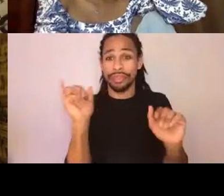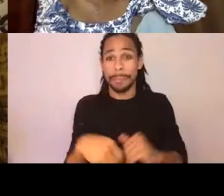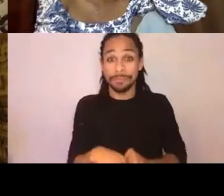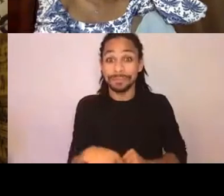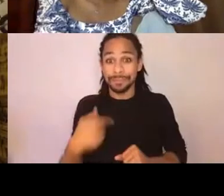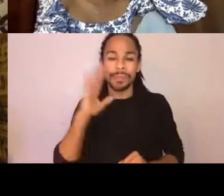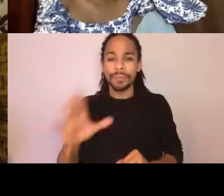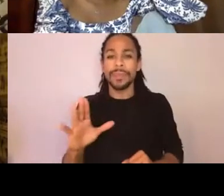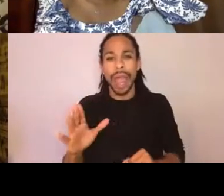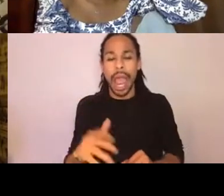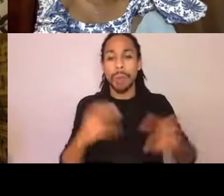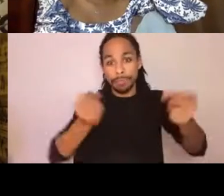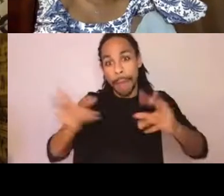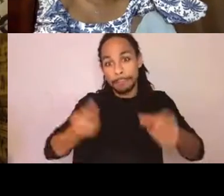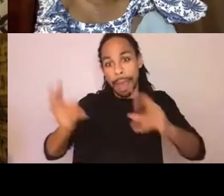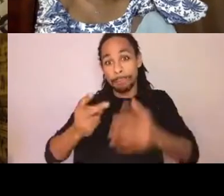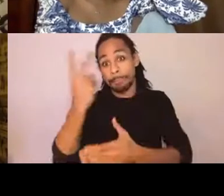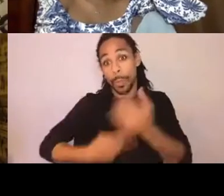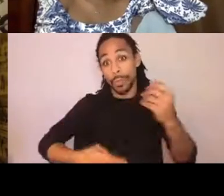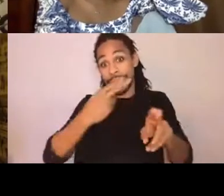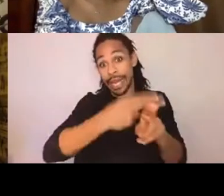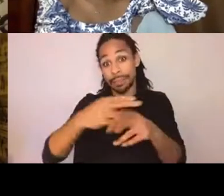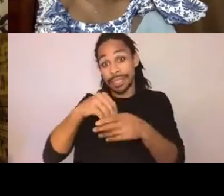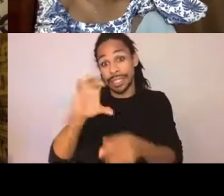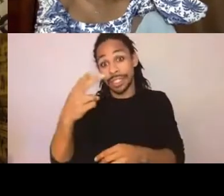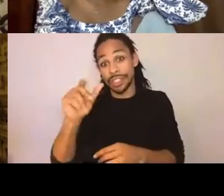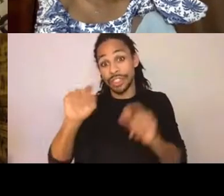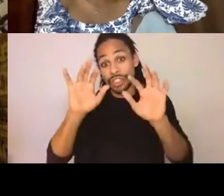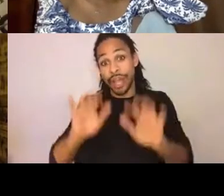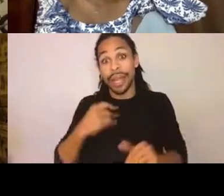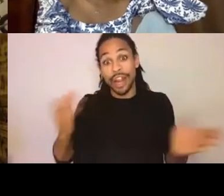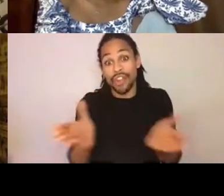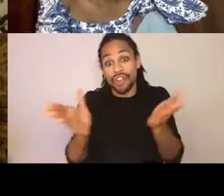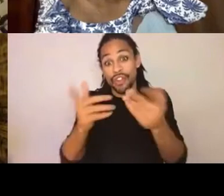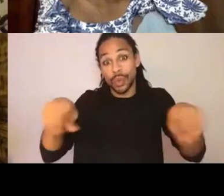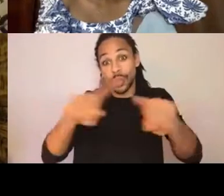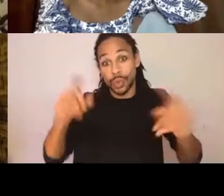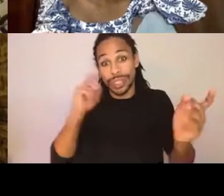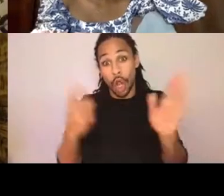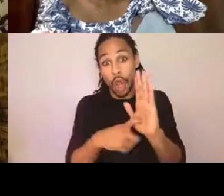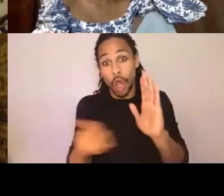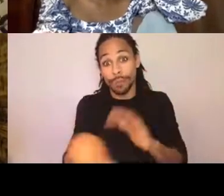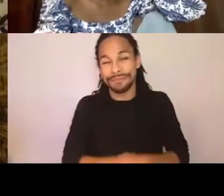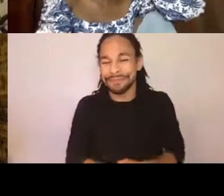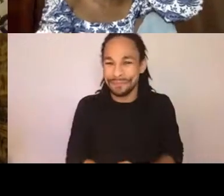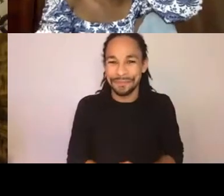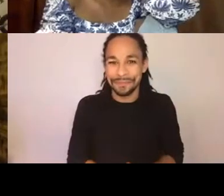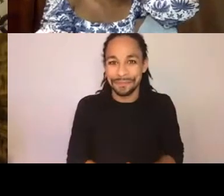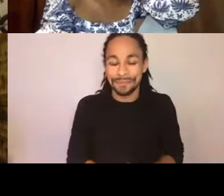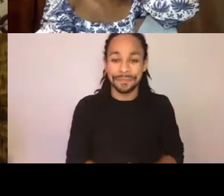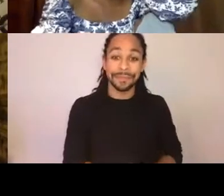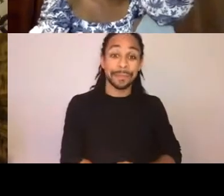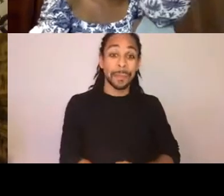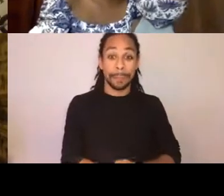of these names in the chat and encourage everybody to take a look. Great, thank you.